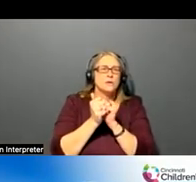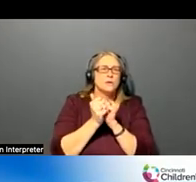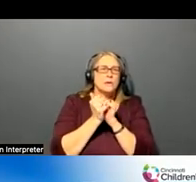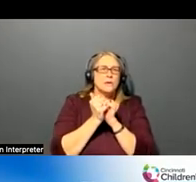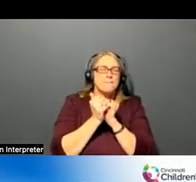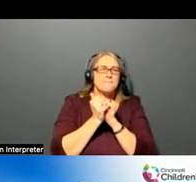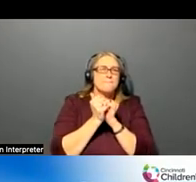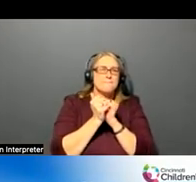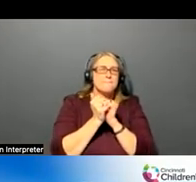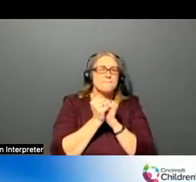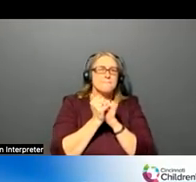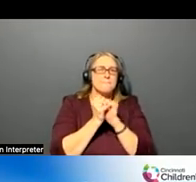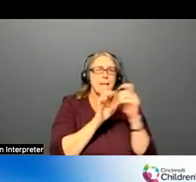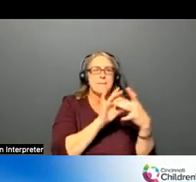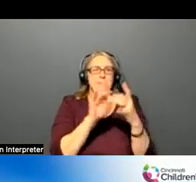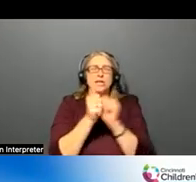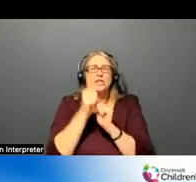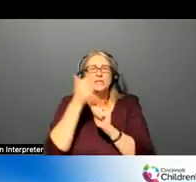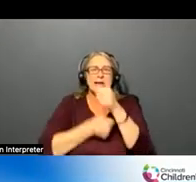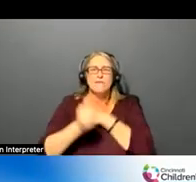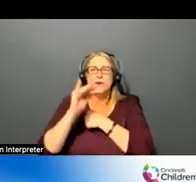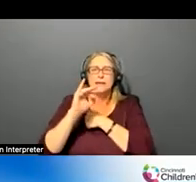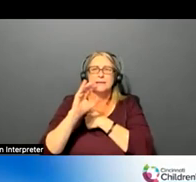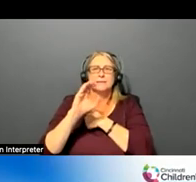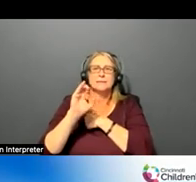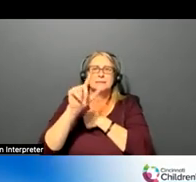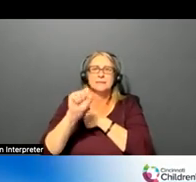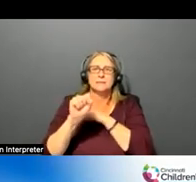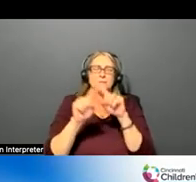hard question because every SIL is different?